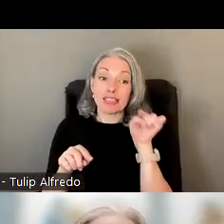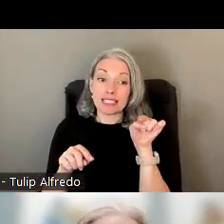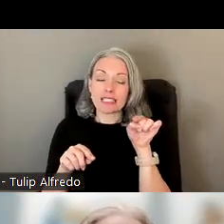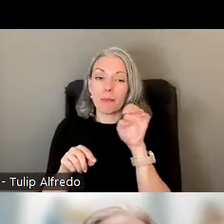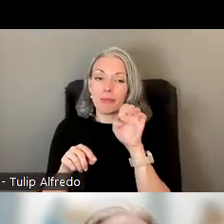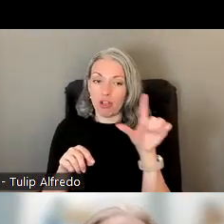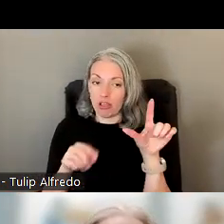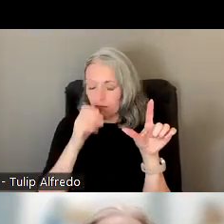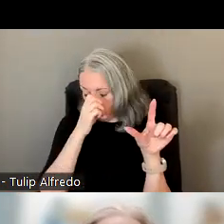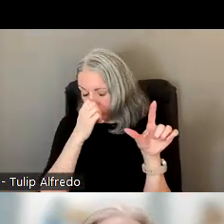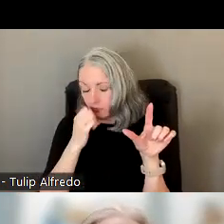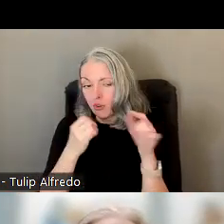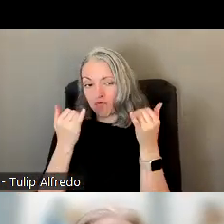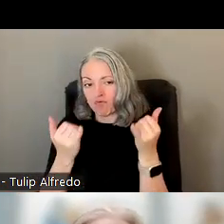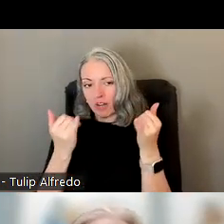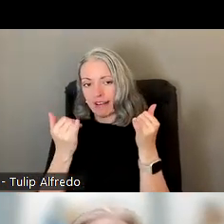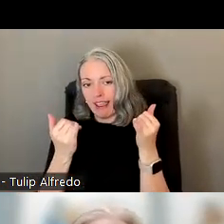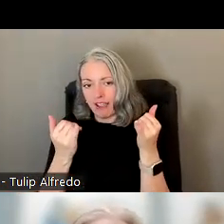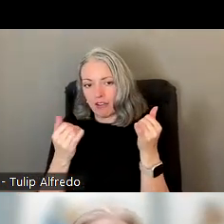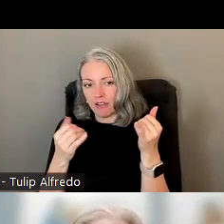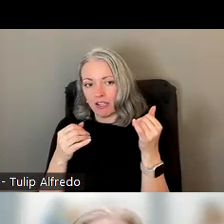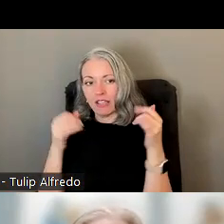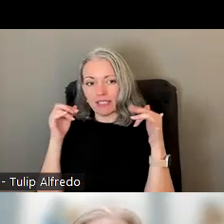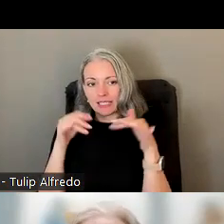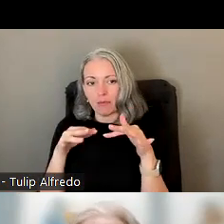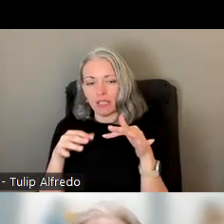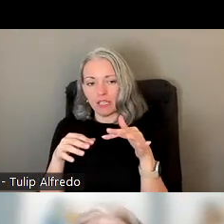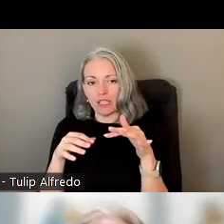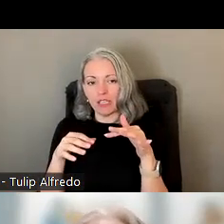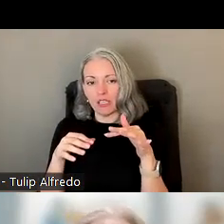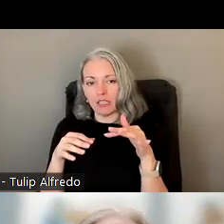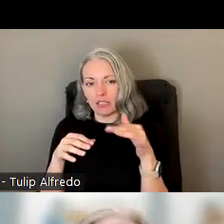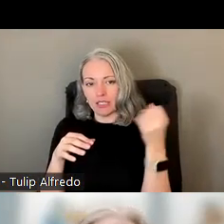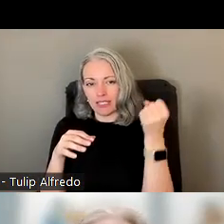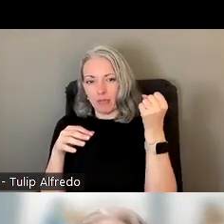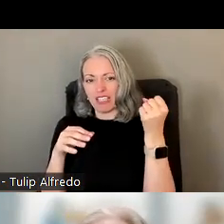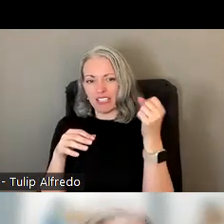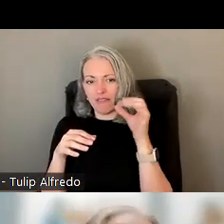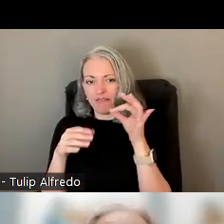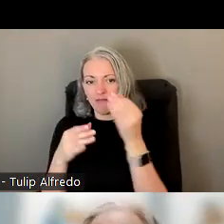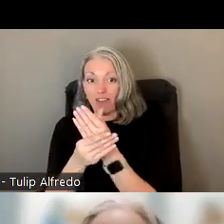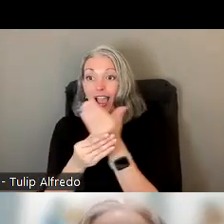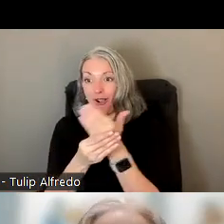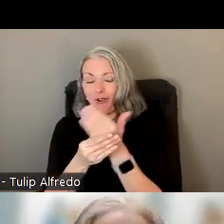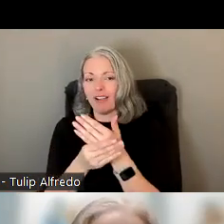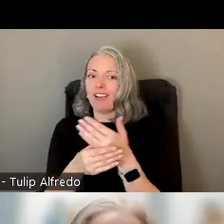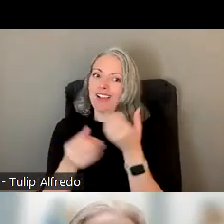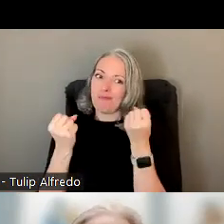bill, though, is currently being held in the Assembly Appropriations Suspense File. I'm going to be saying that about a lot of these